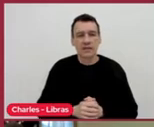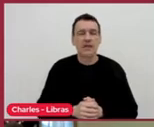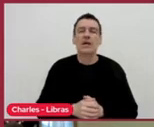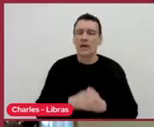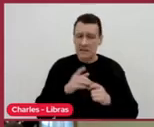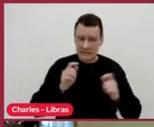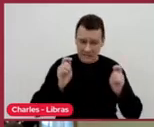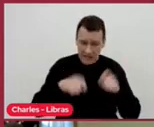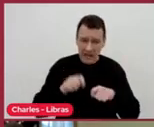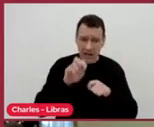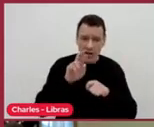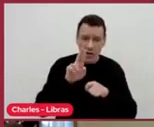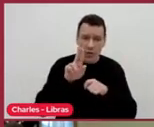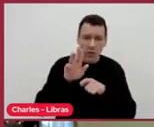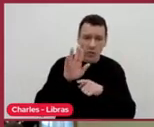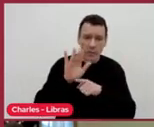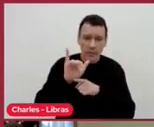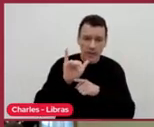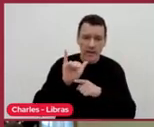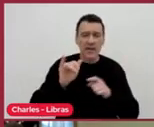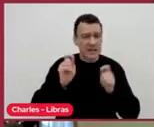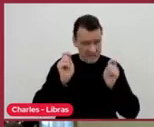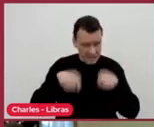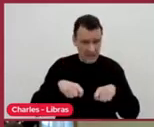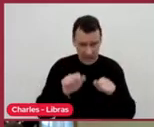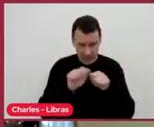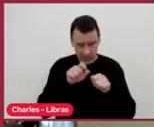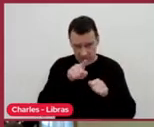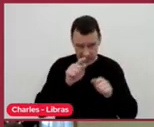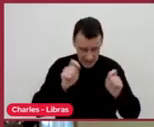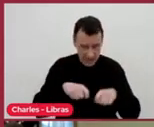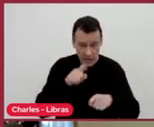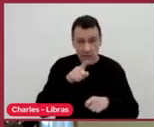in Ruby? And the answer is yes, we can.